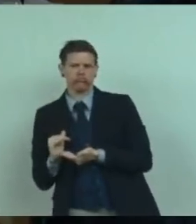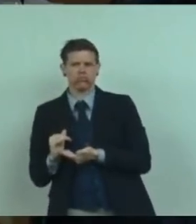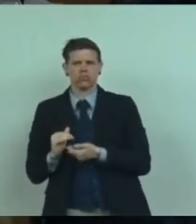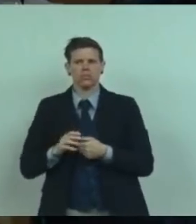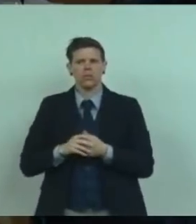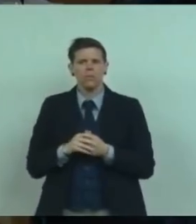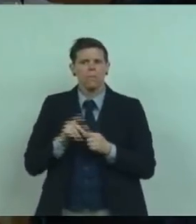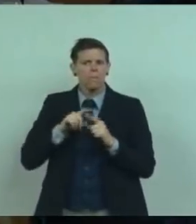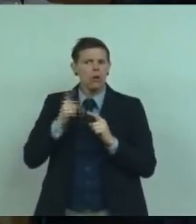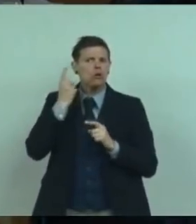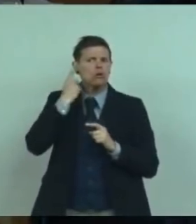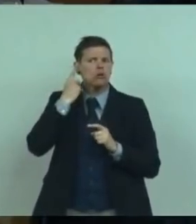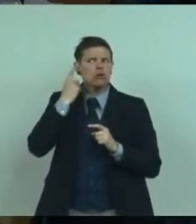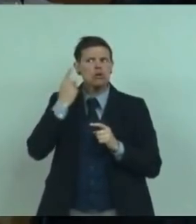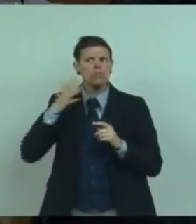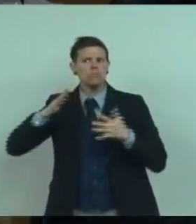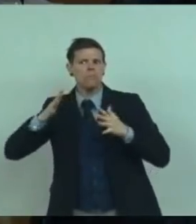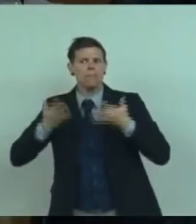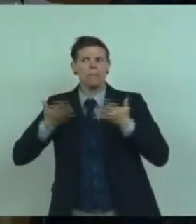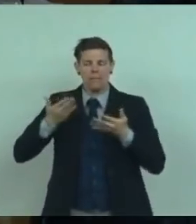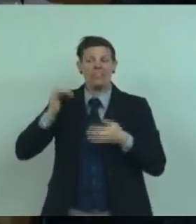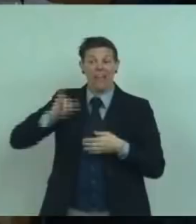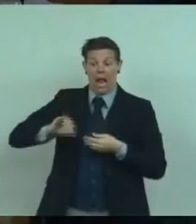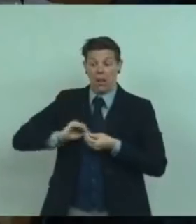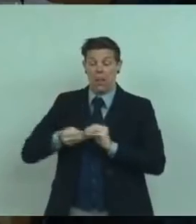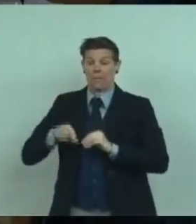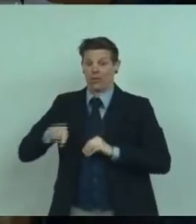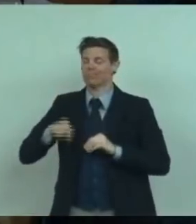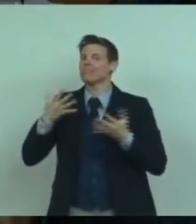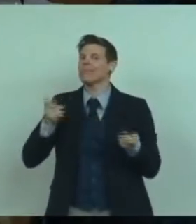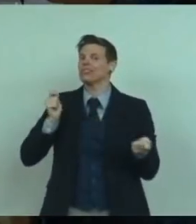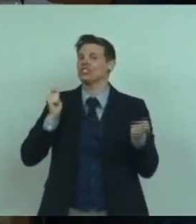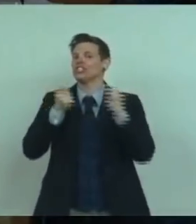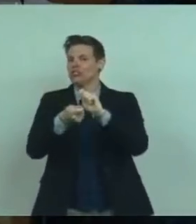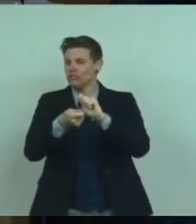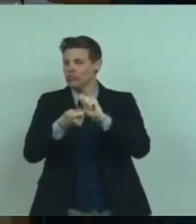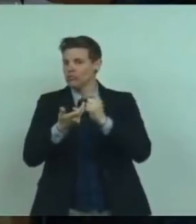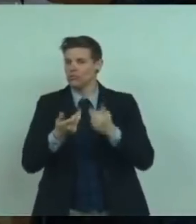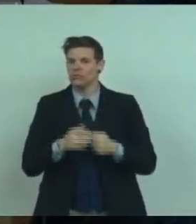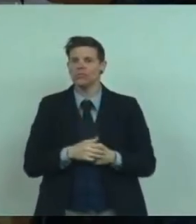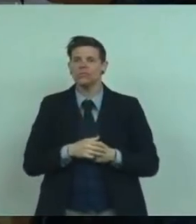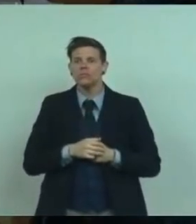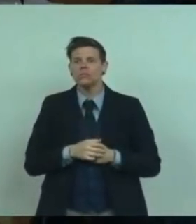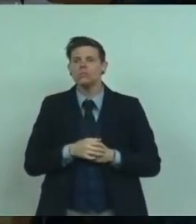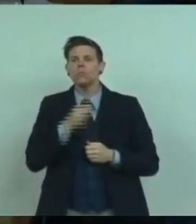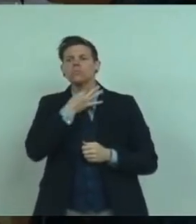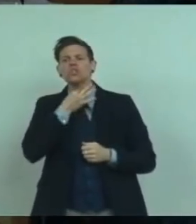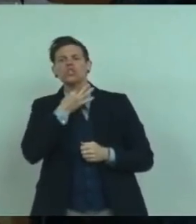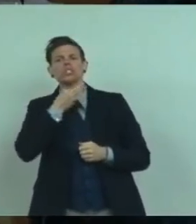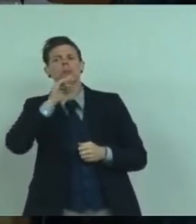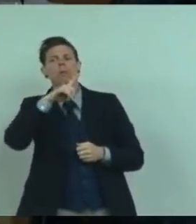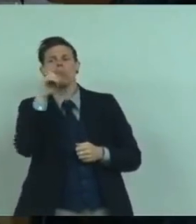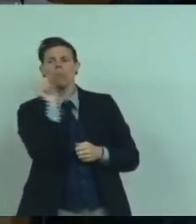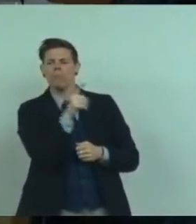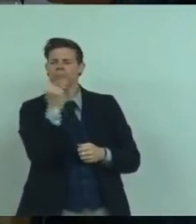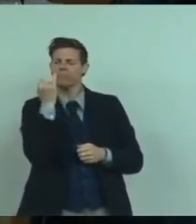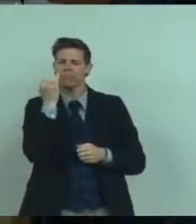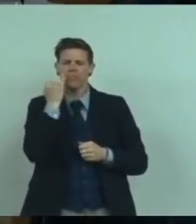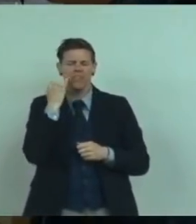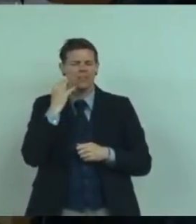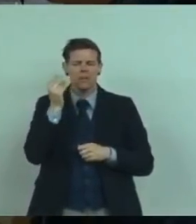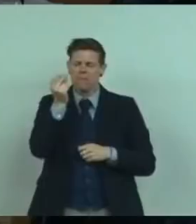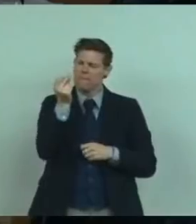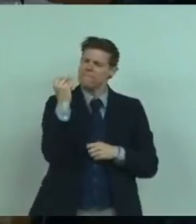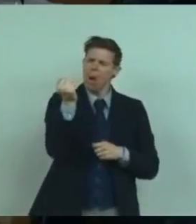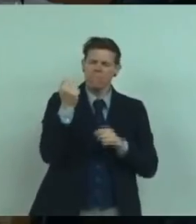I'm wondering if there are how would down the road plans work if suddenly we needed to move capacity